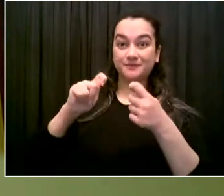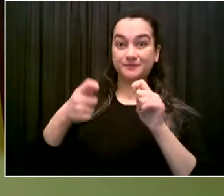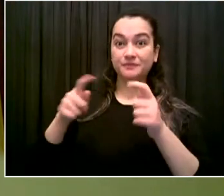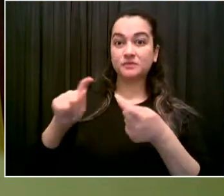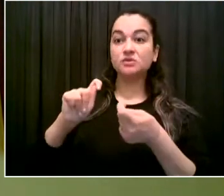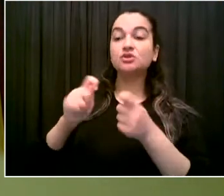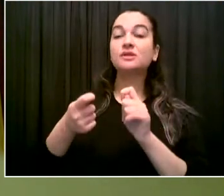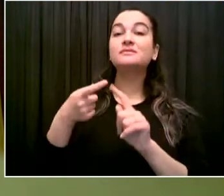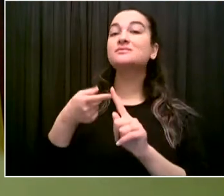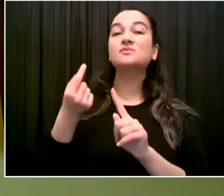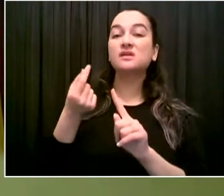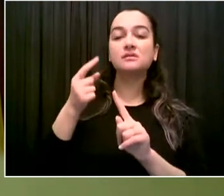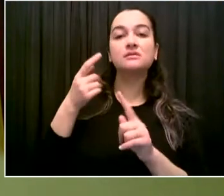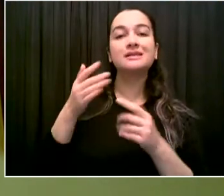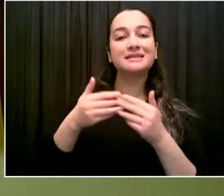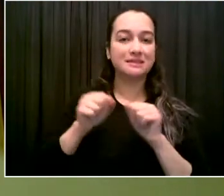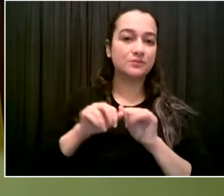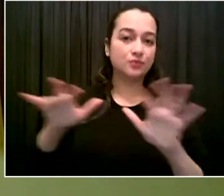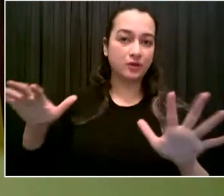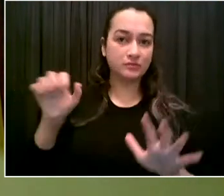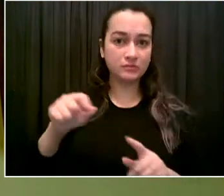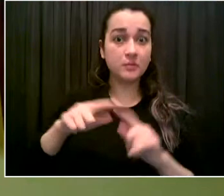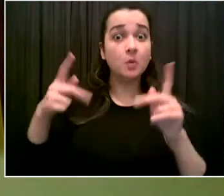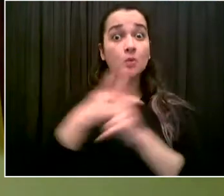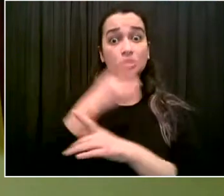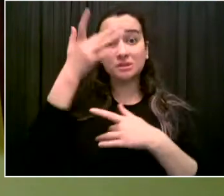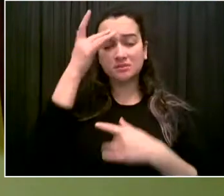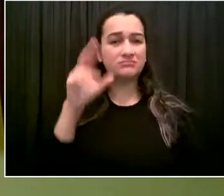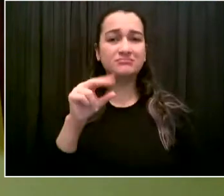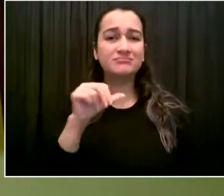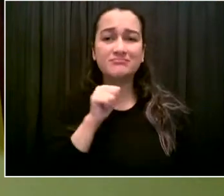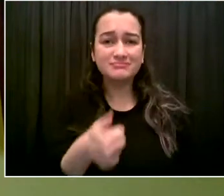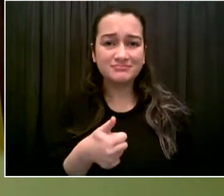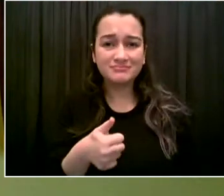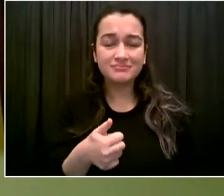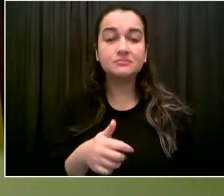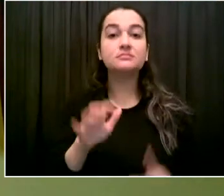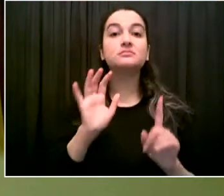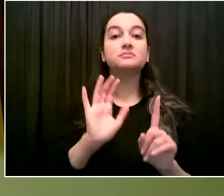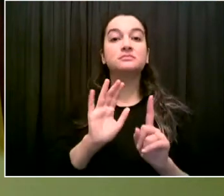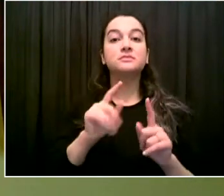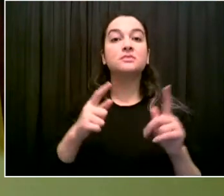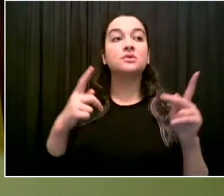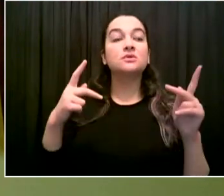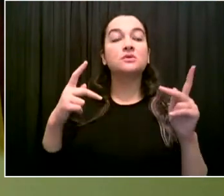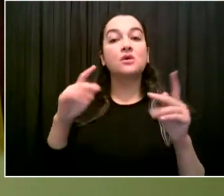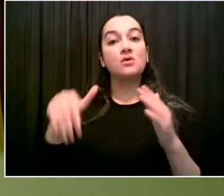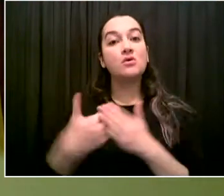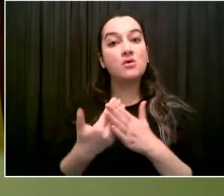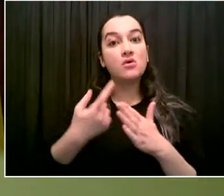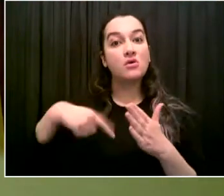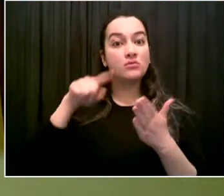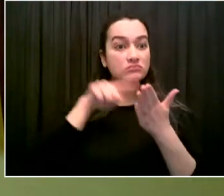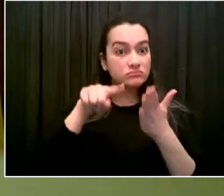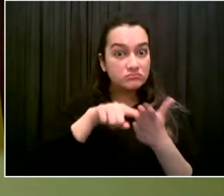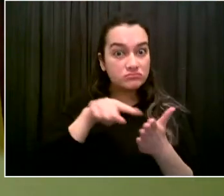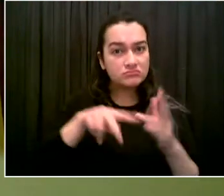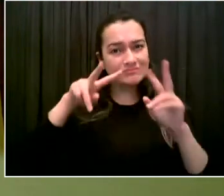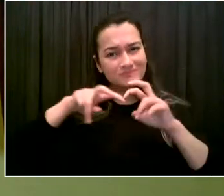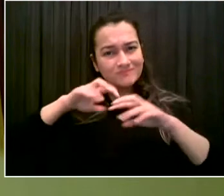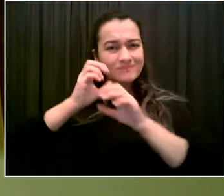so far changes our strategy. Our strategy has to be based on all of the things that we know prevent infection.